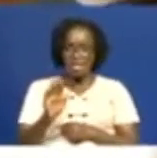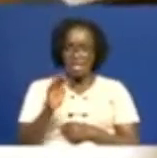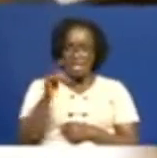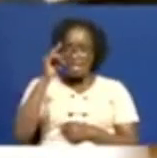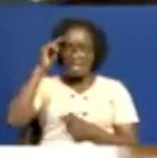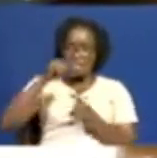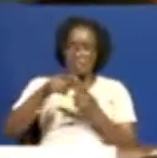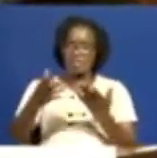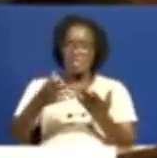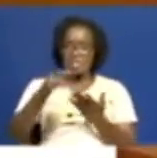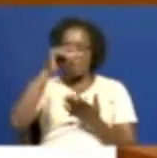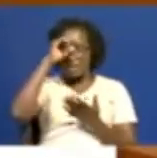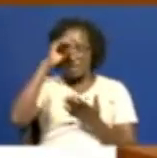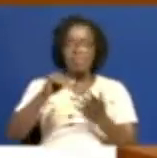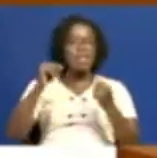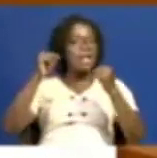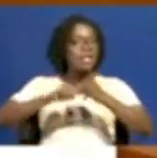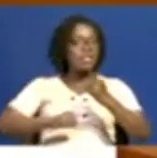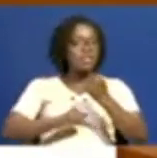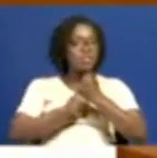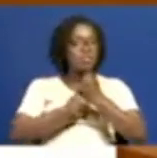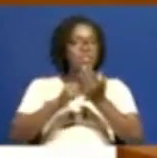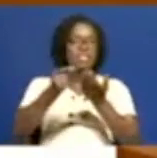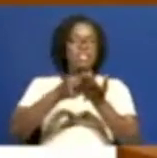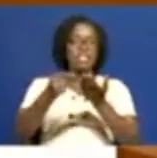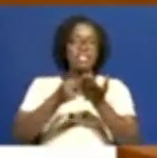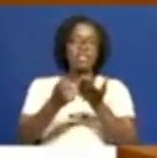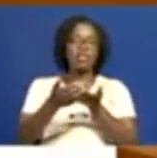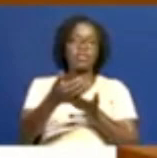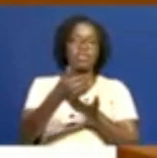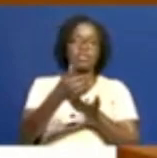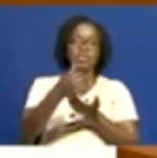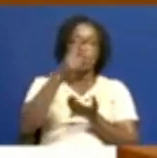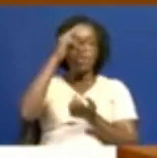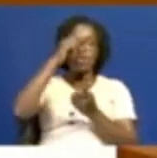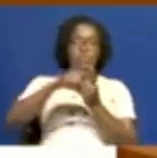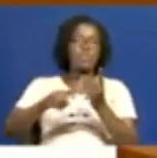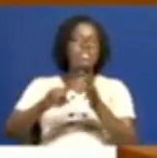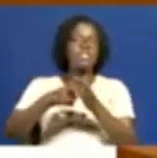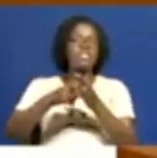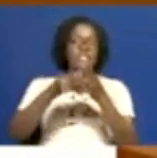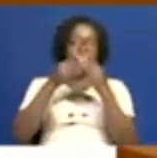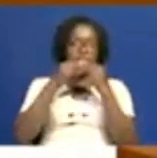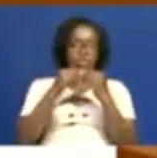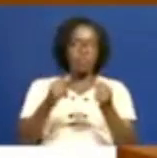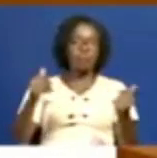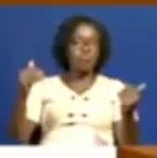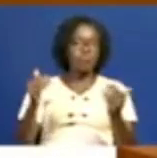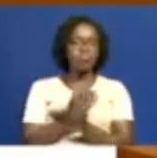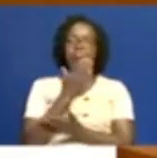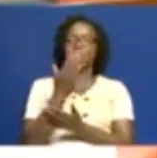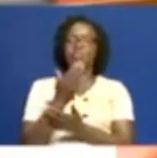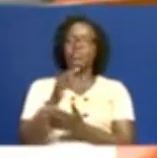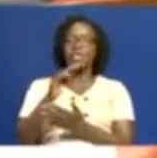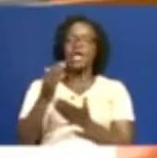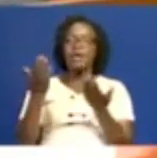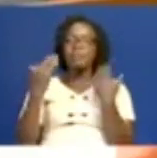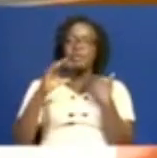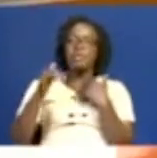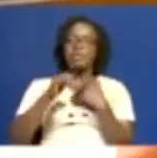the embattled governor has agreed to support signature collection towards kickstarting the dissolution exercise of Meru County